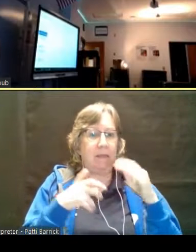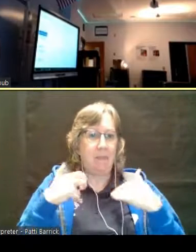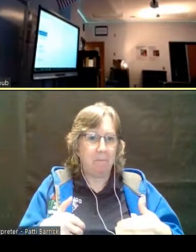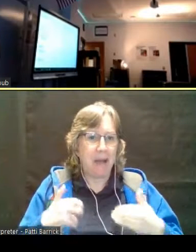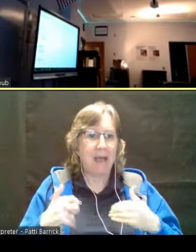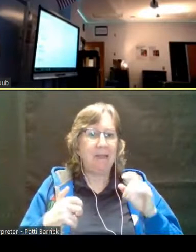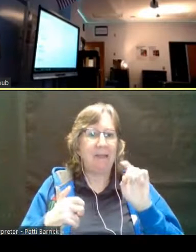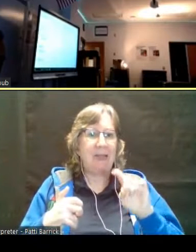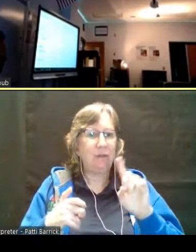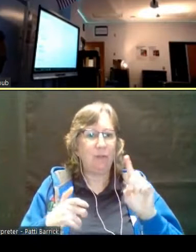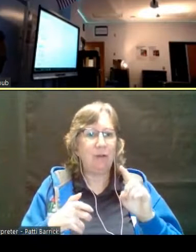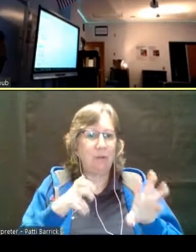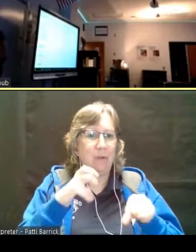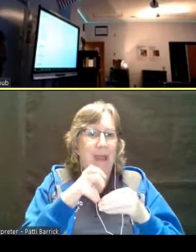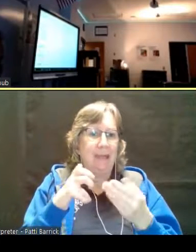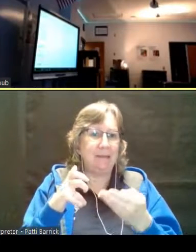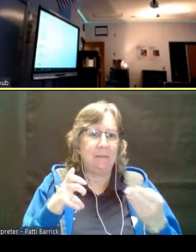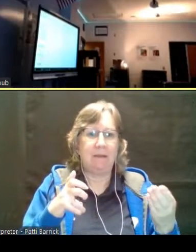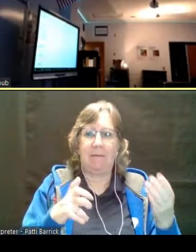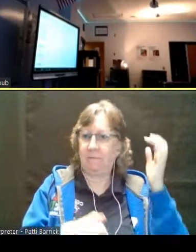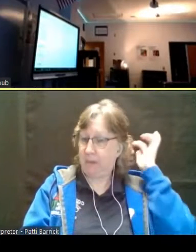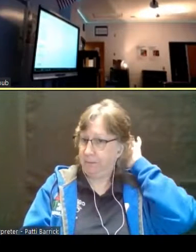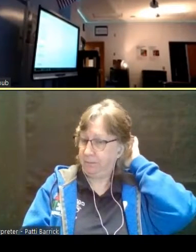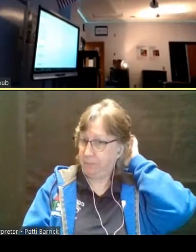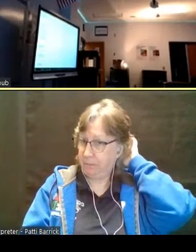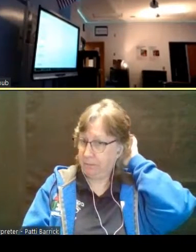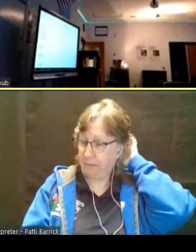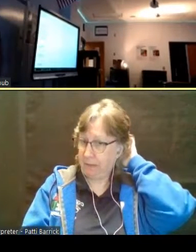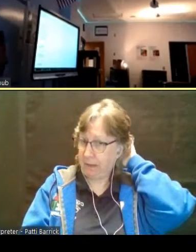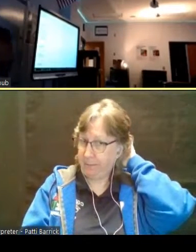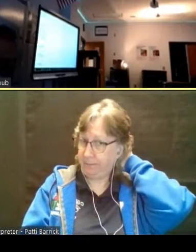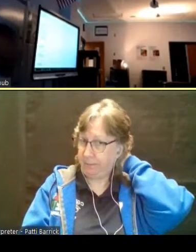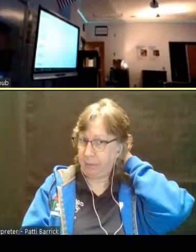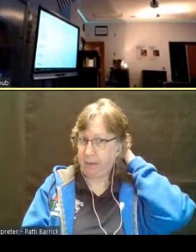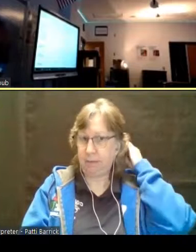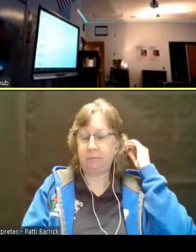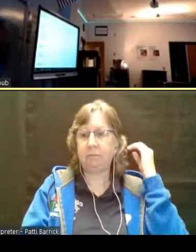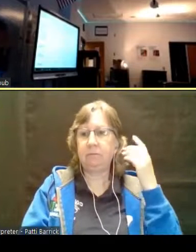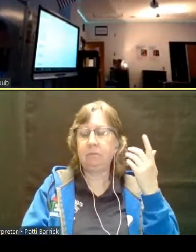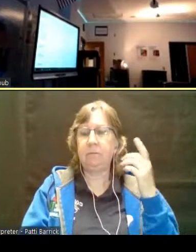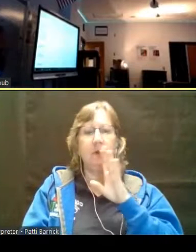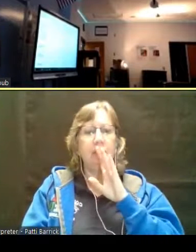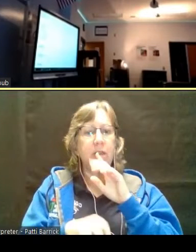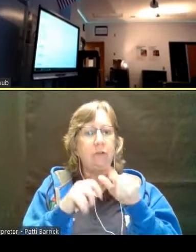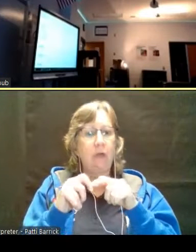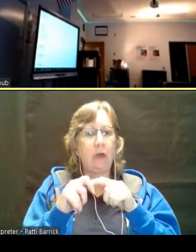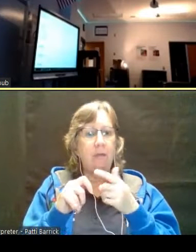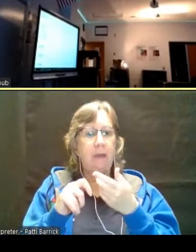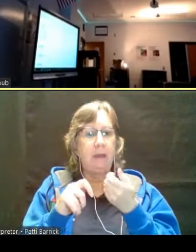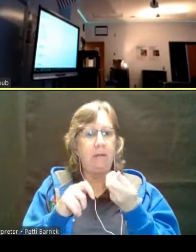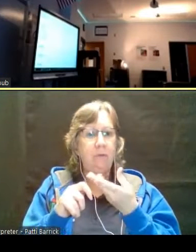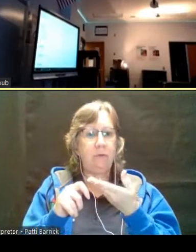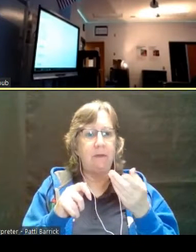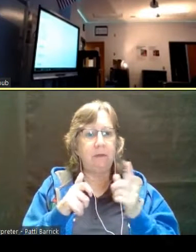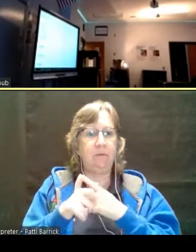stuff inside. So inside of the body, we're gonna put some stuff in here. So let's talk about a couple of these before you go.